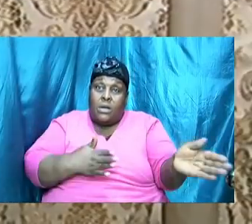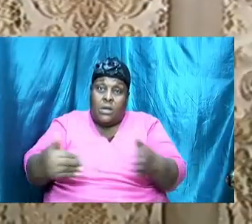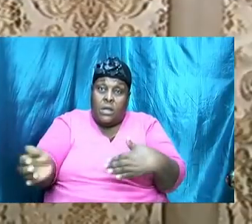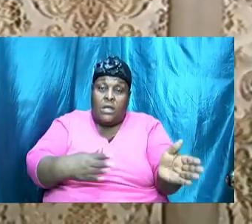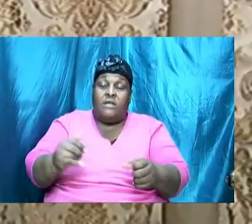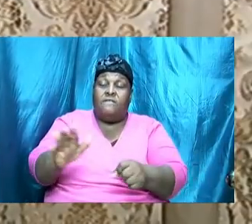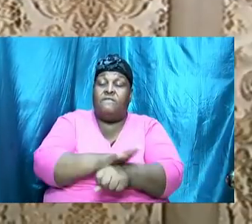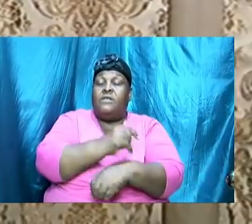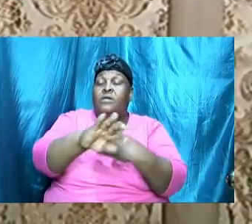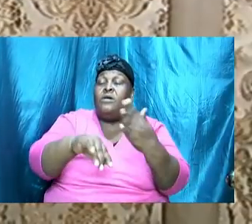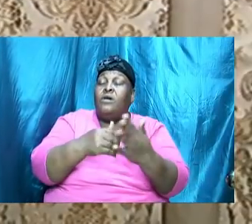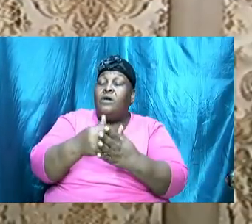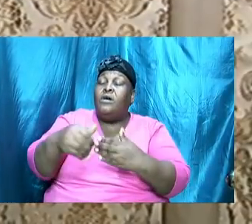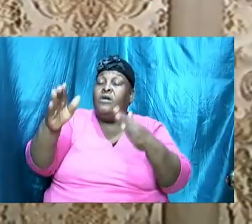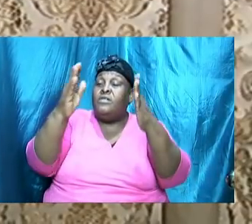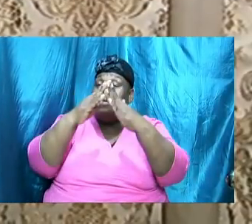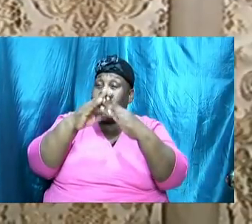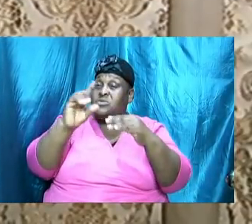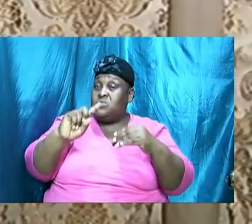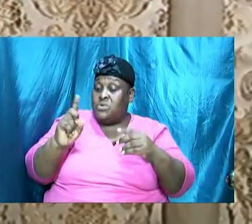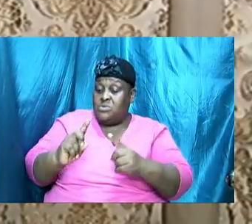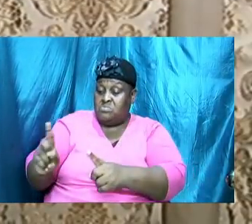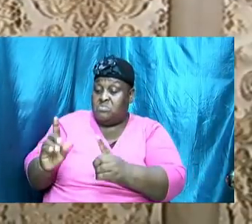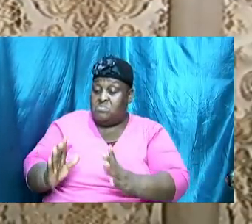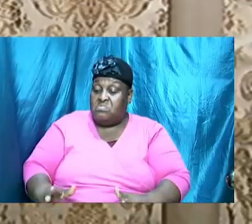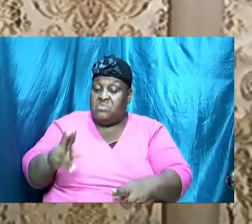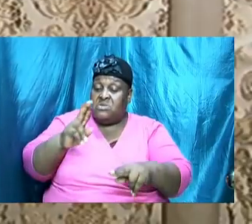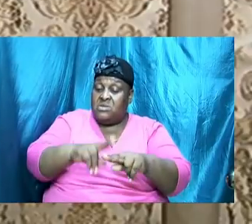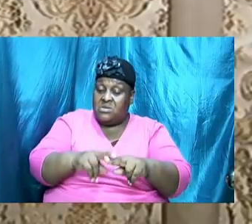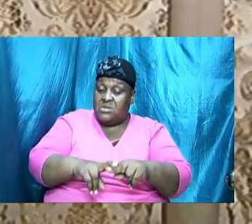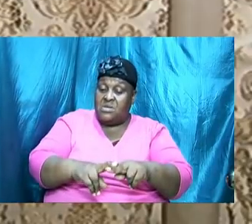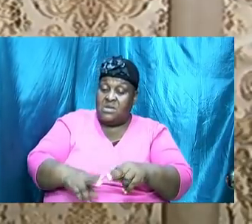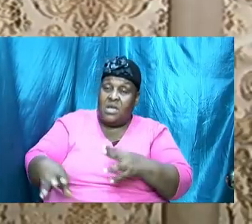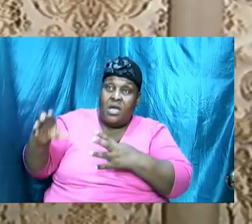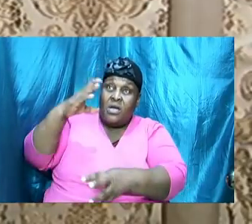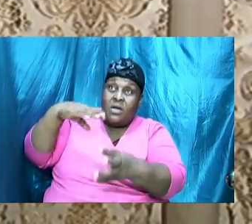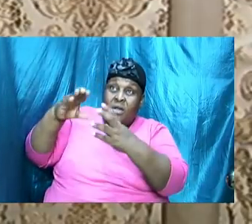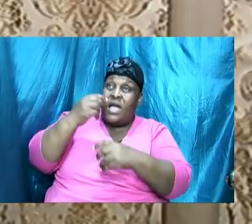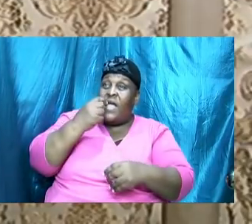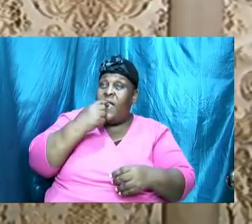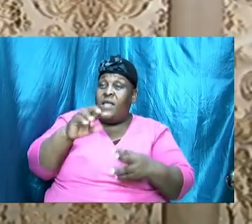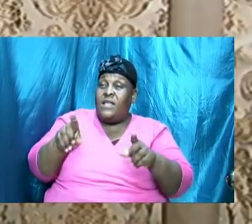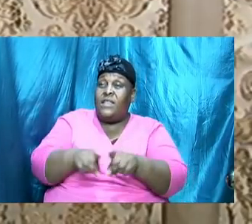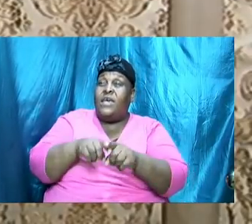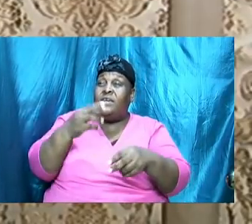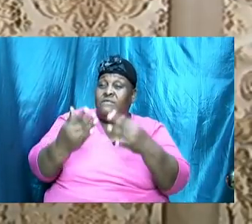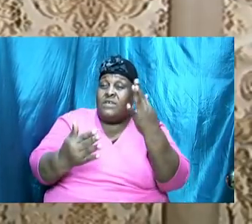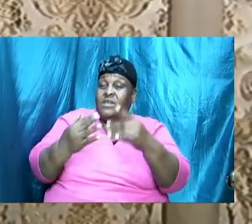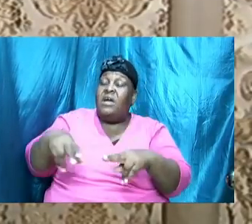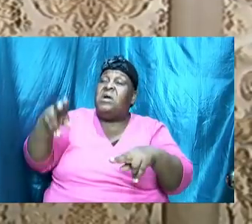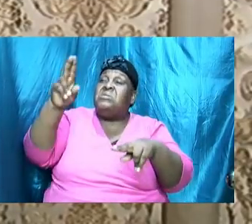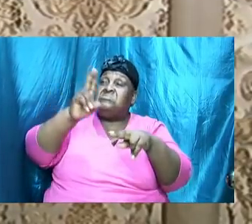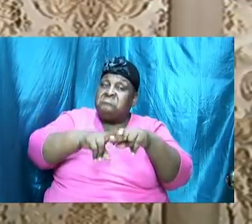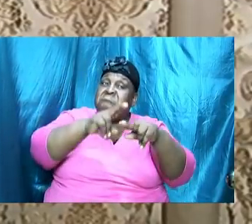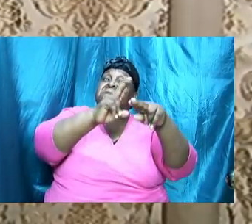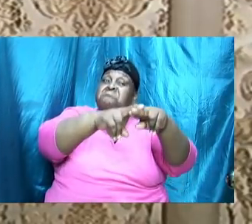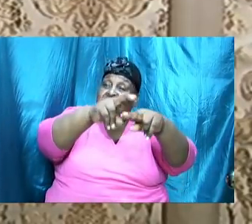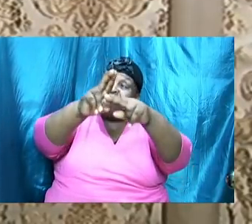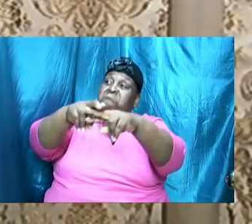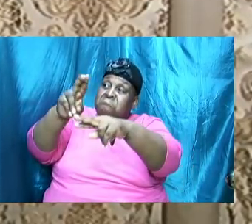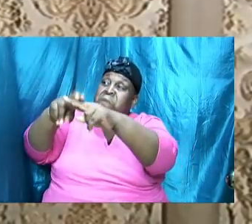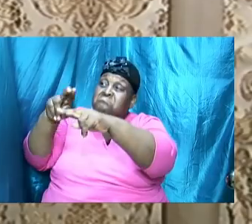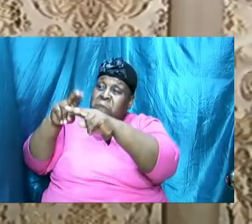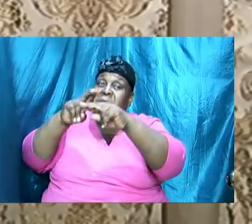house where they were sitting and there appeared unto them cloven tongues like as a fire and it sat upon each of them